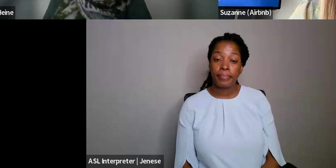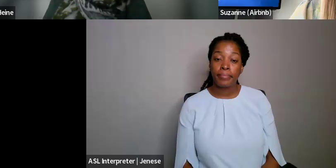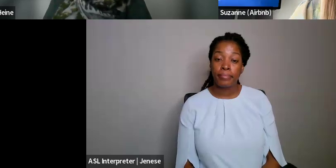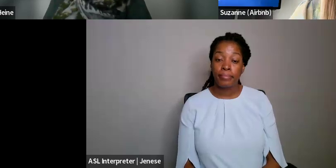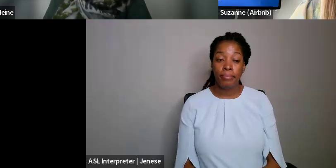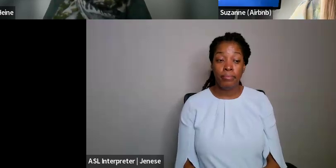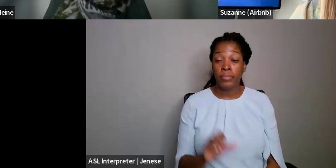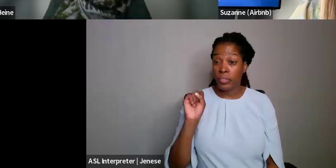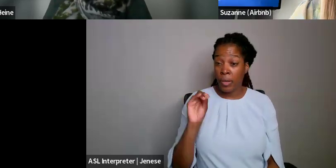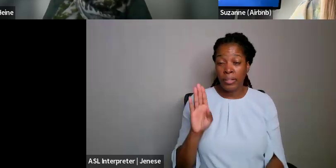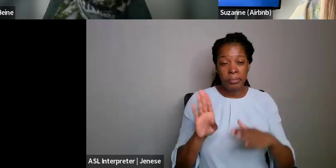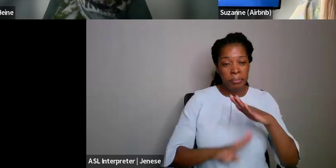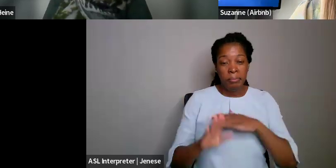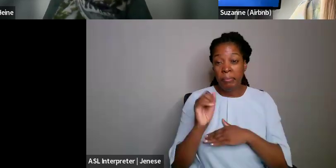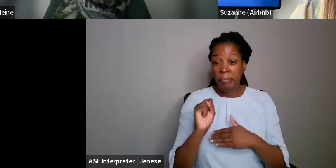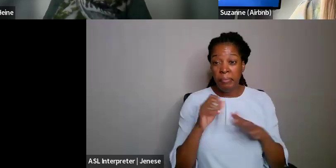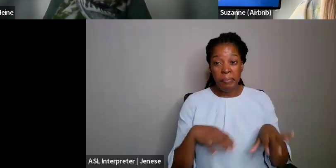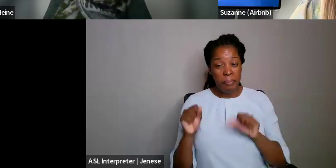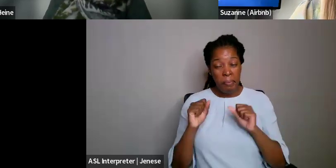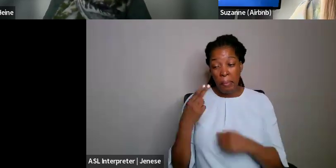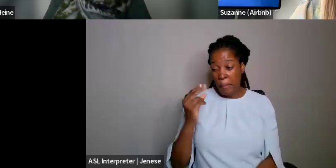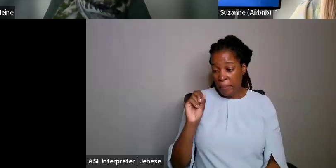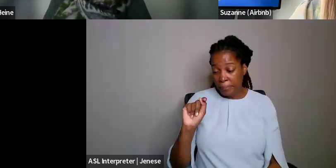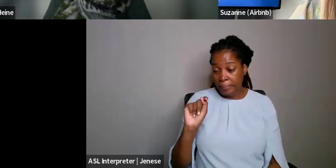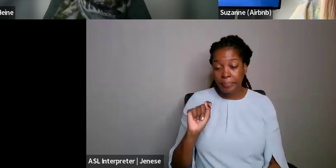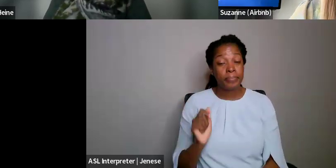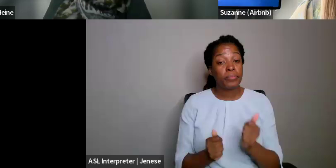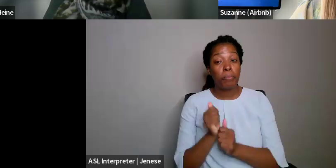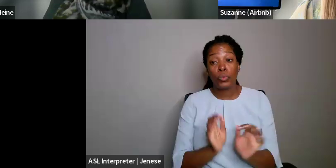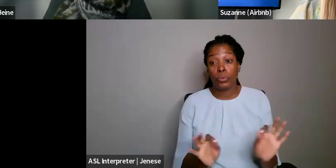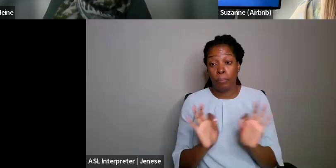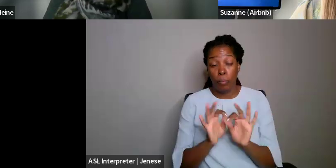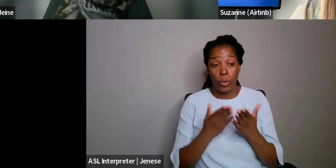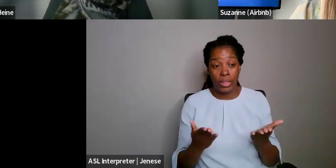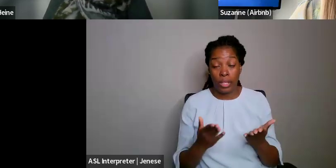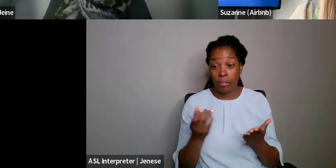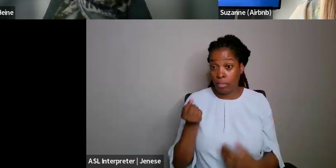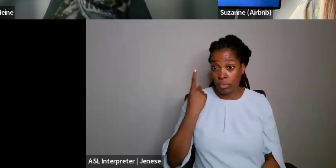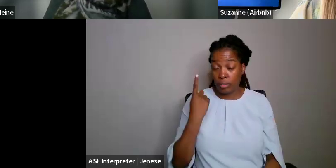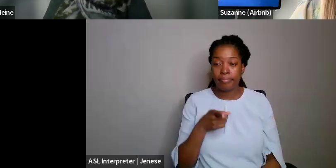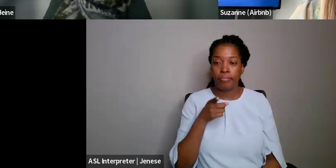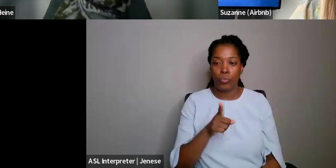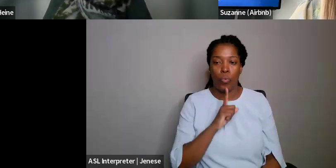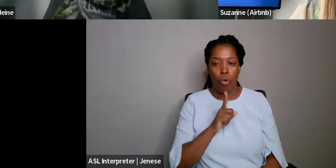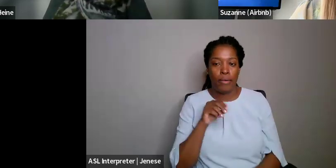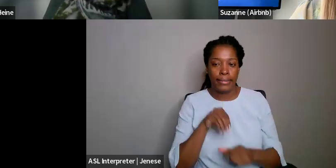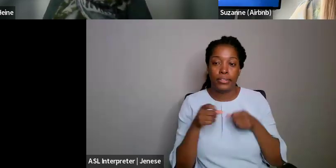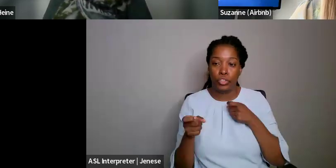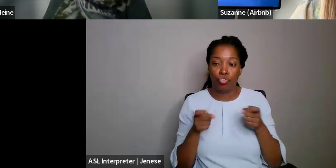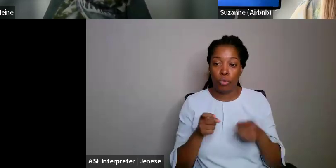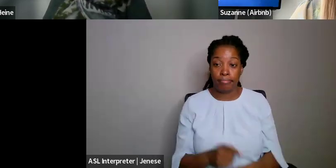as a host, the most valuable thing and the important thing is that you are in control. And I think as an